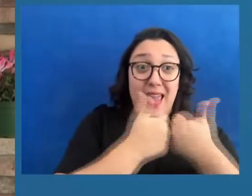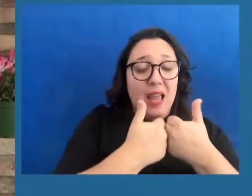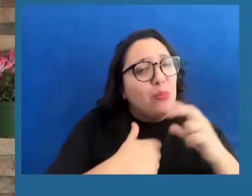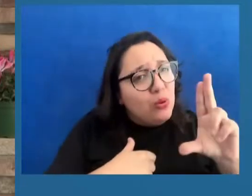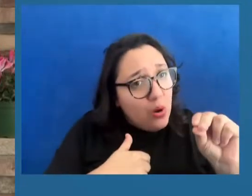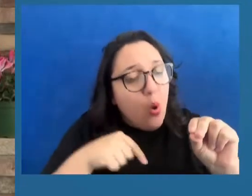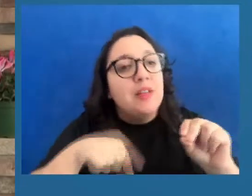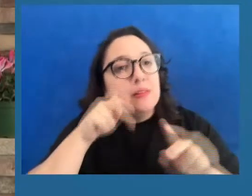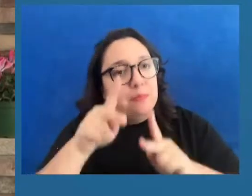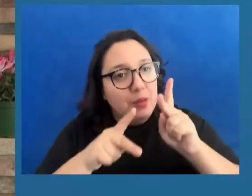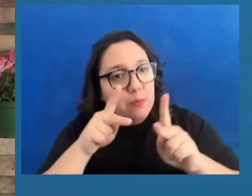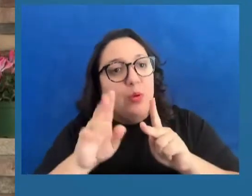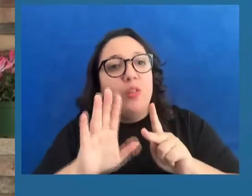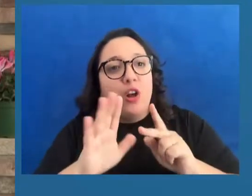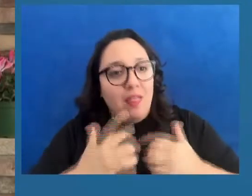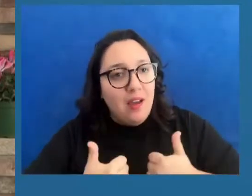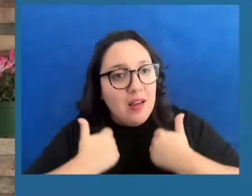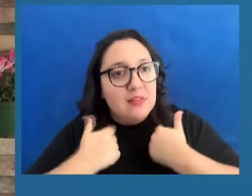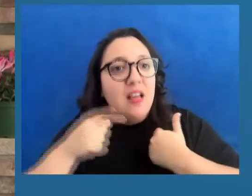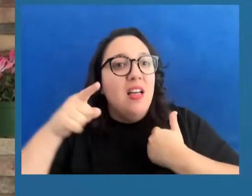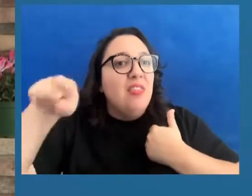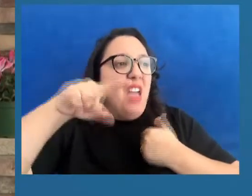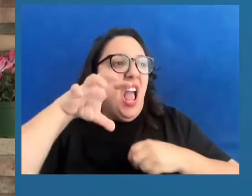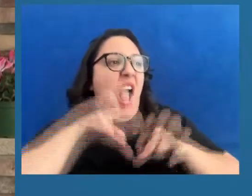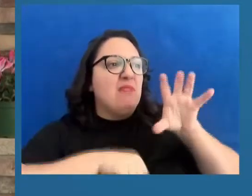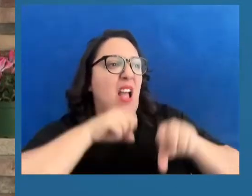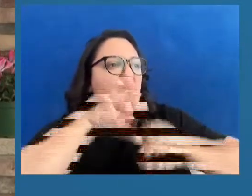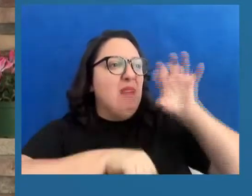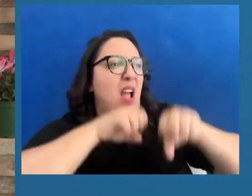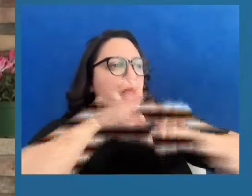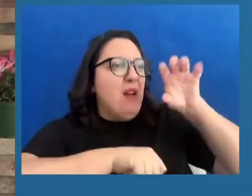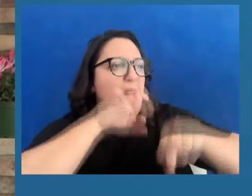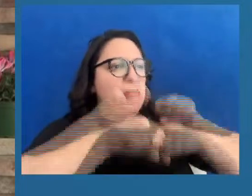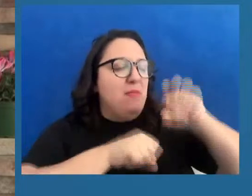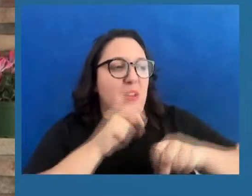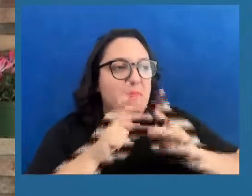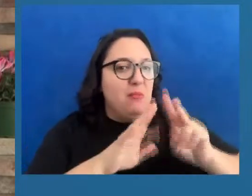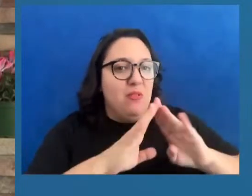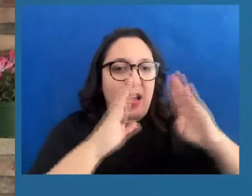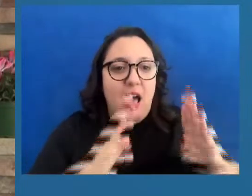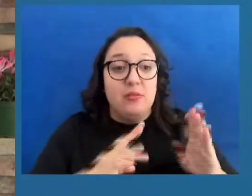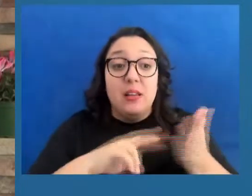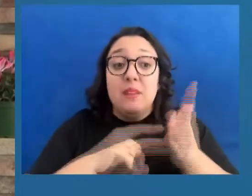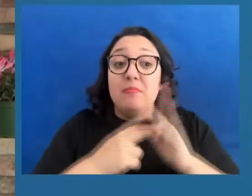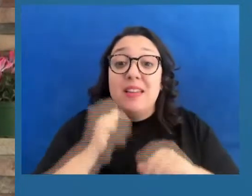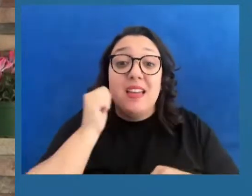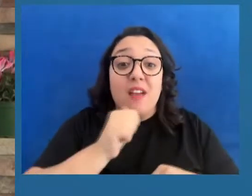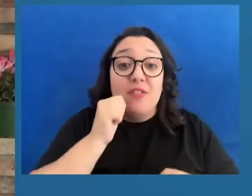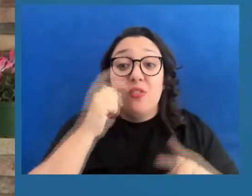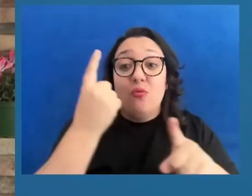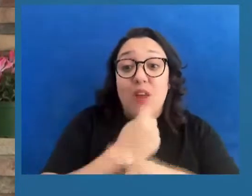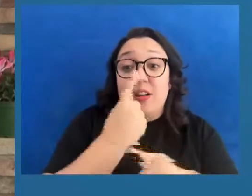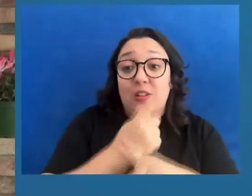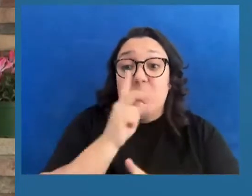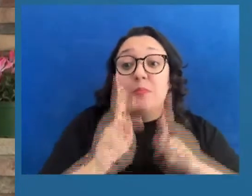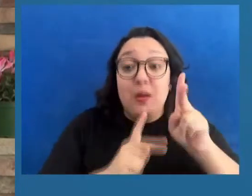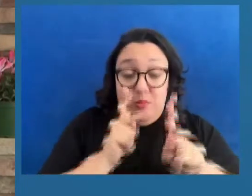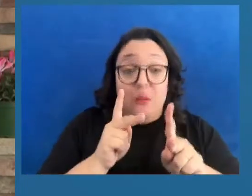is gobbling up properties in a way that puts regular, everyday people at a